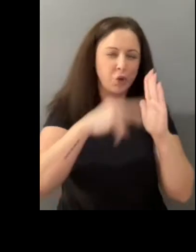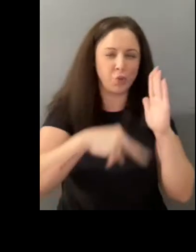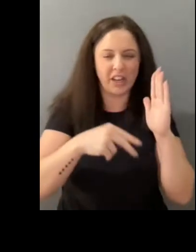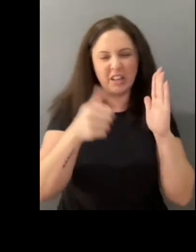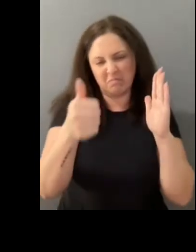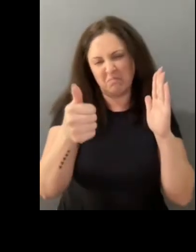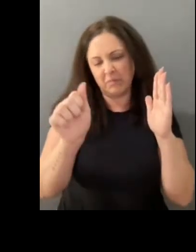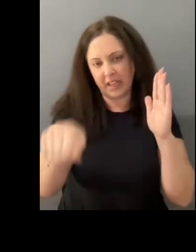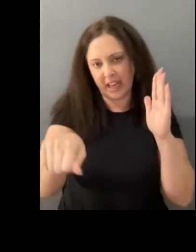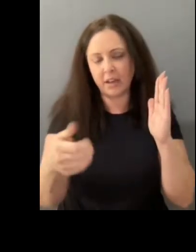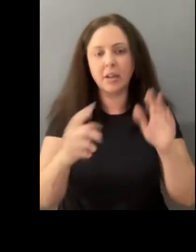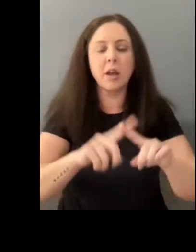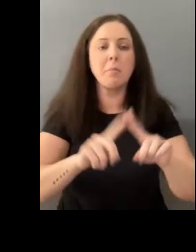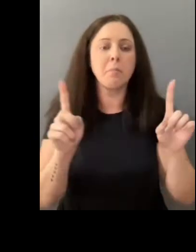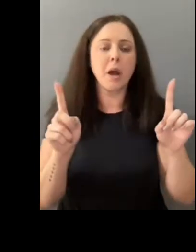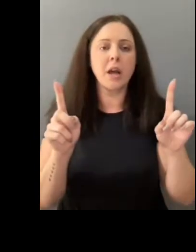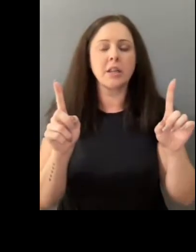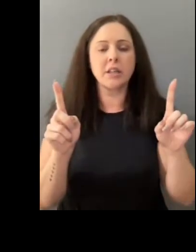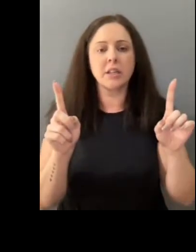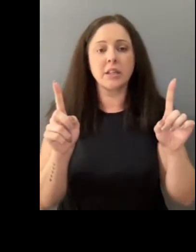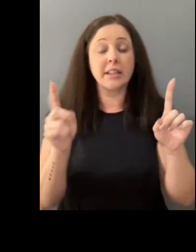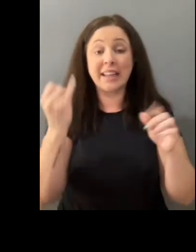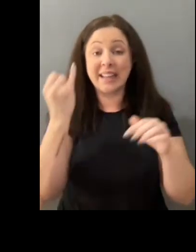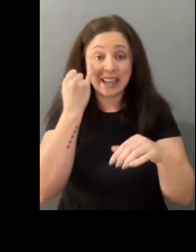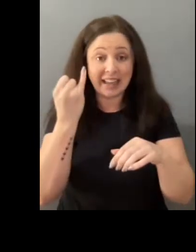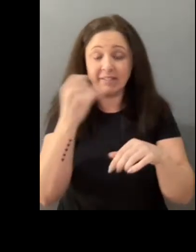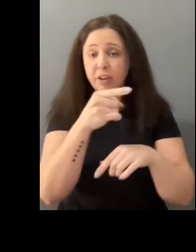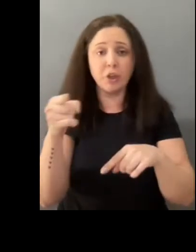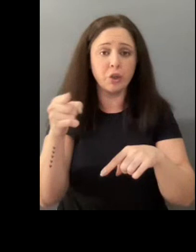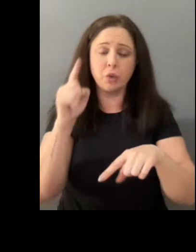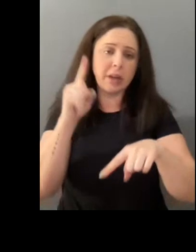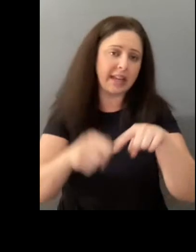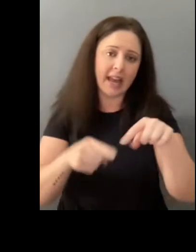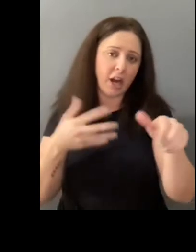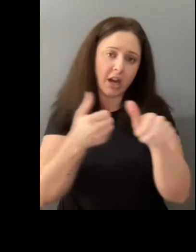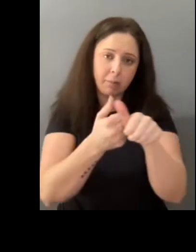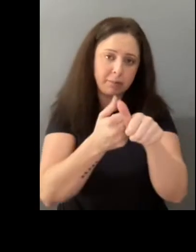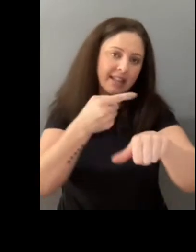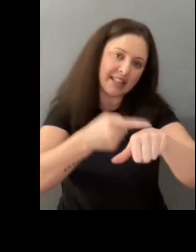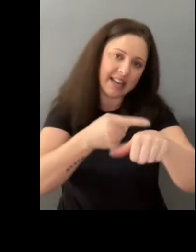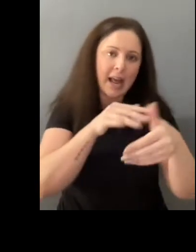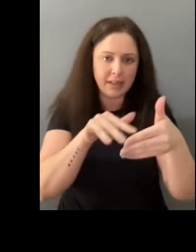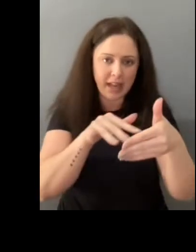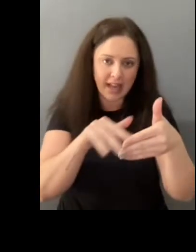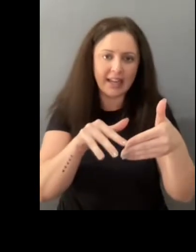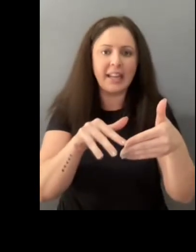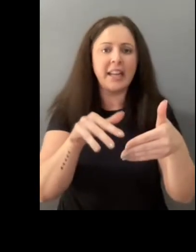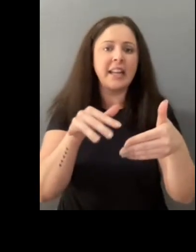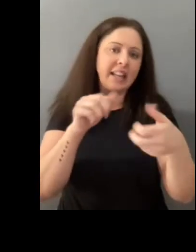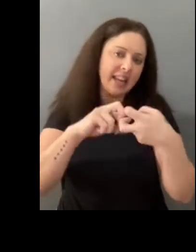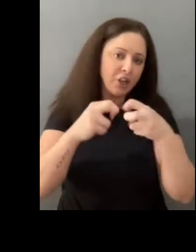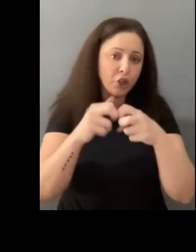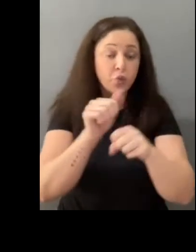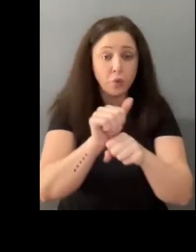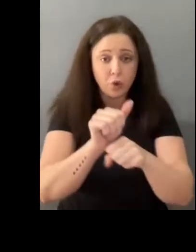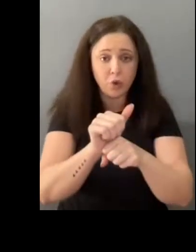you, but just if you can't update the time study as you work, then we recommend that